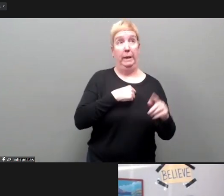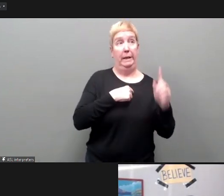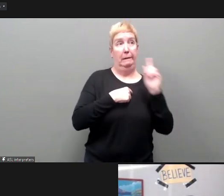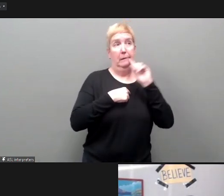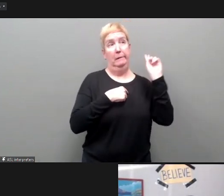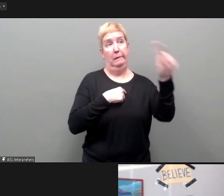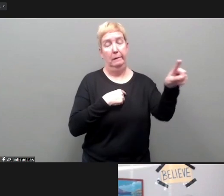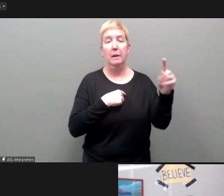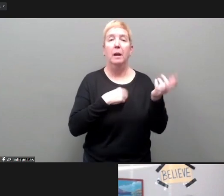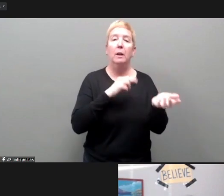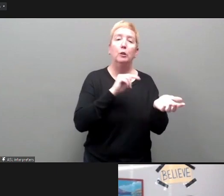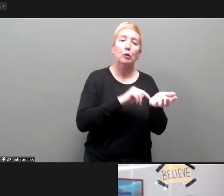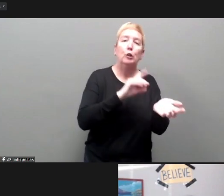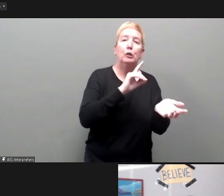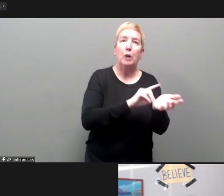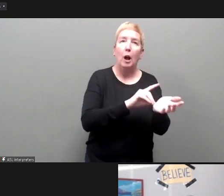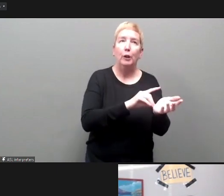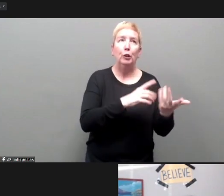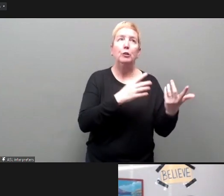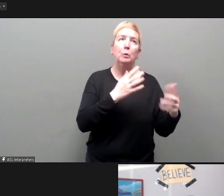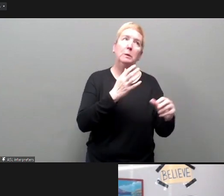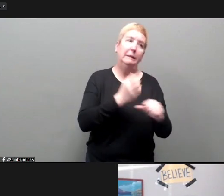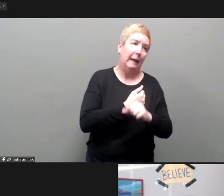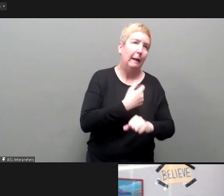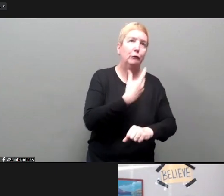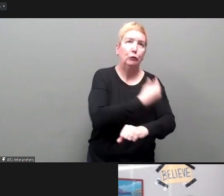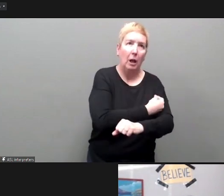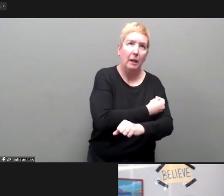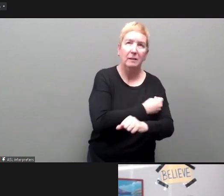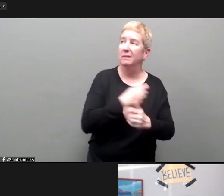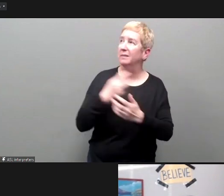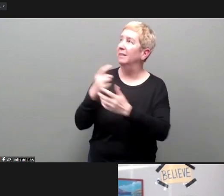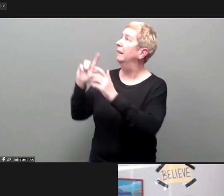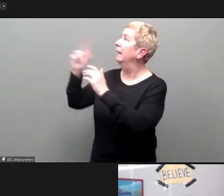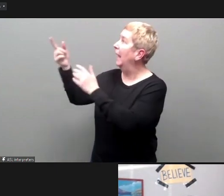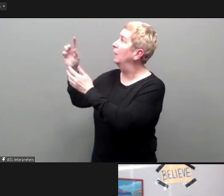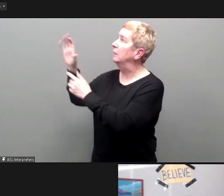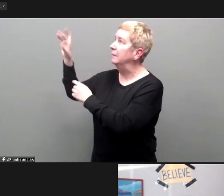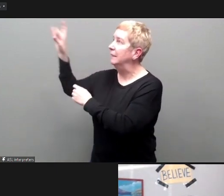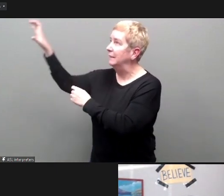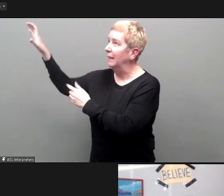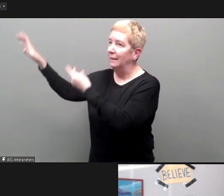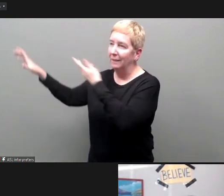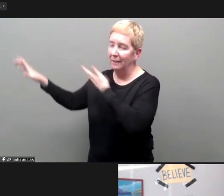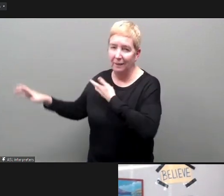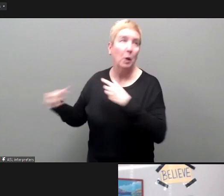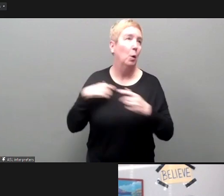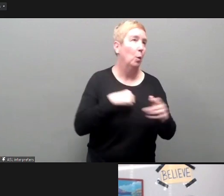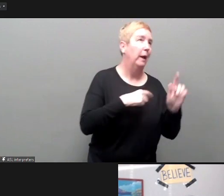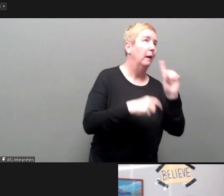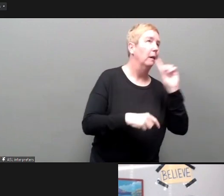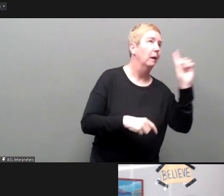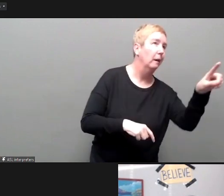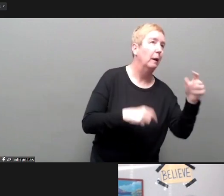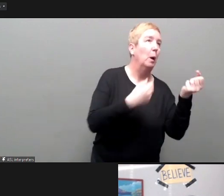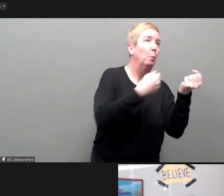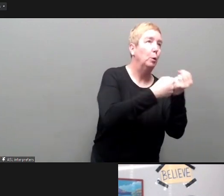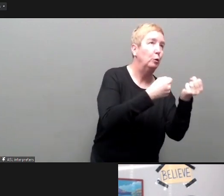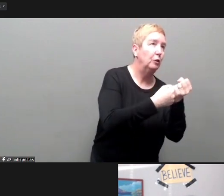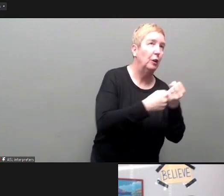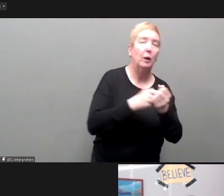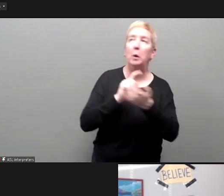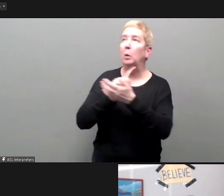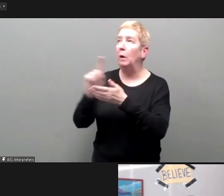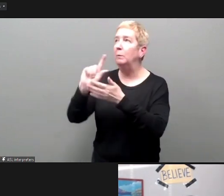government. Recommending boosters for everyone, not just shoulds and mays and the like. That came about a week and a half